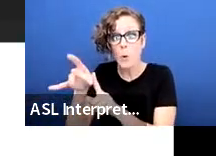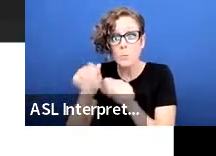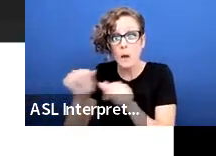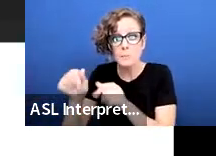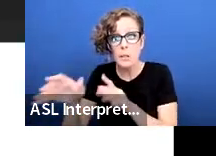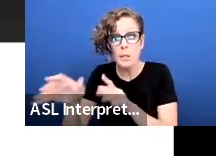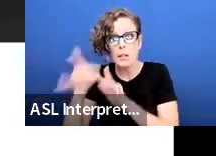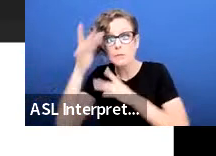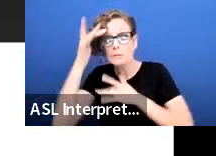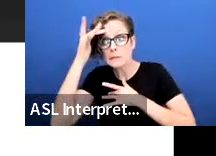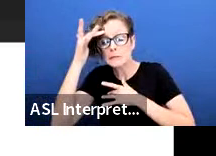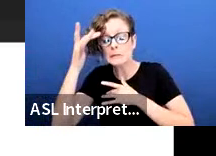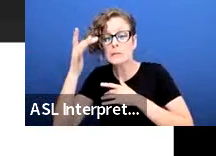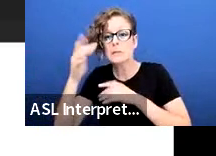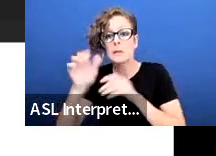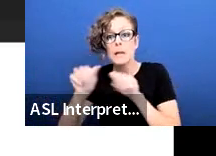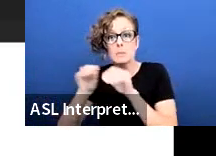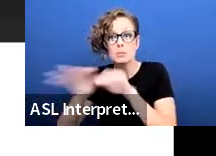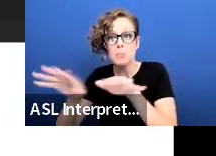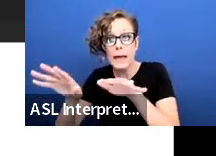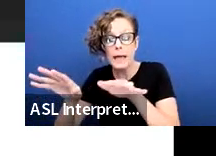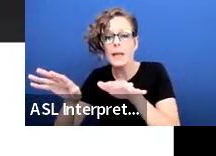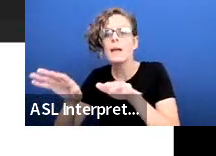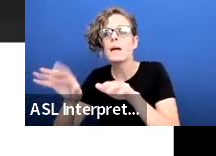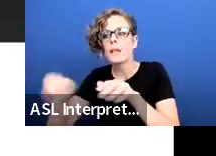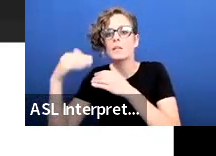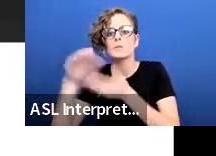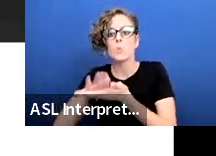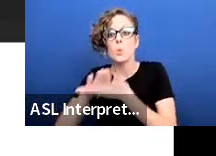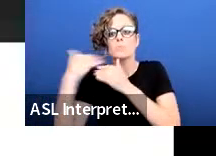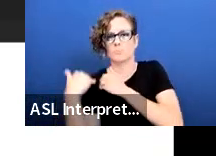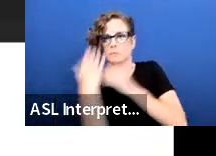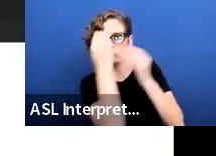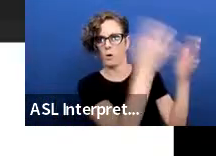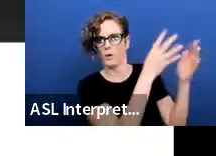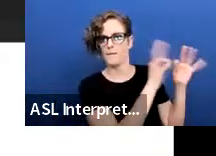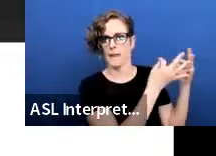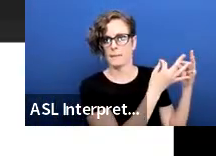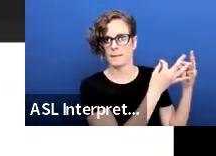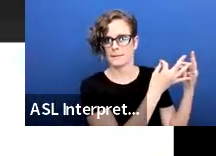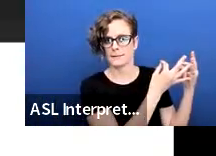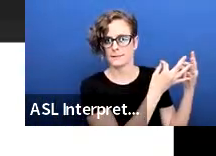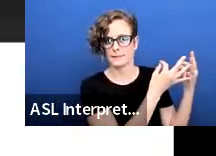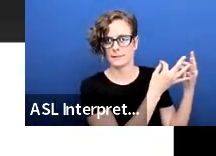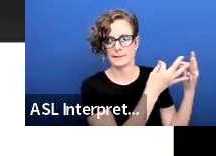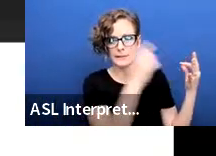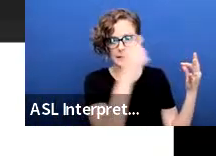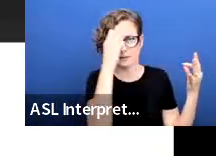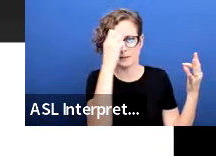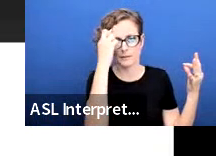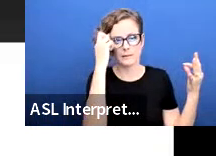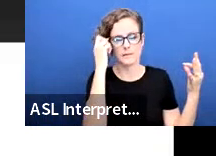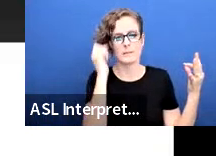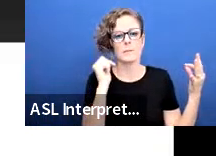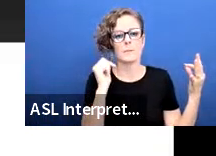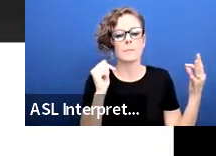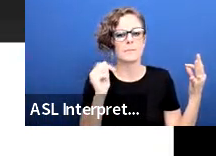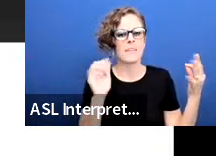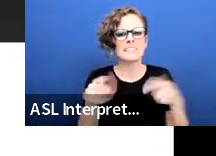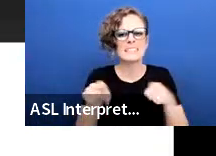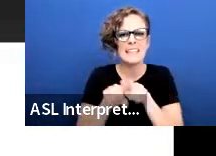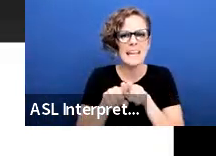classrooms after an exposure if they're not sick. And that has actually been the guidance going back to, I think, February. So that's not